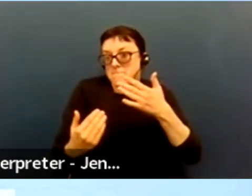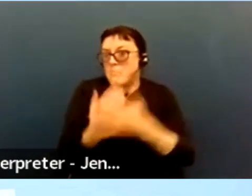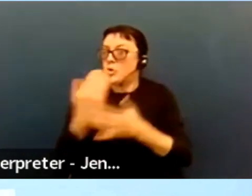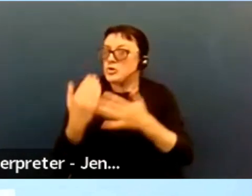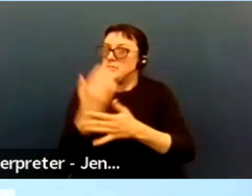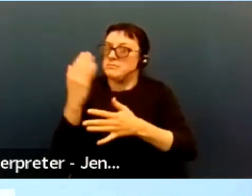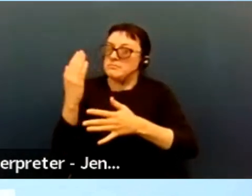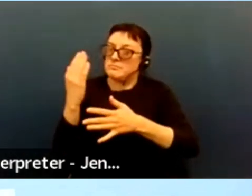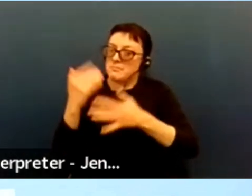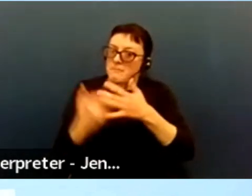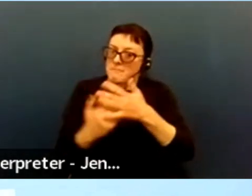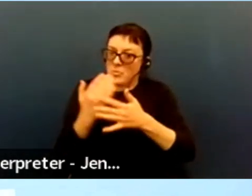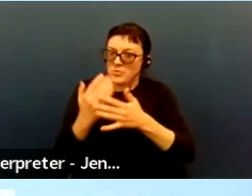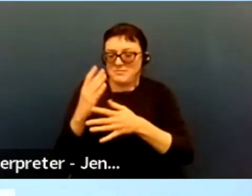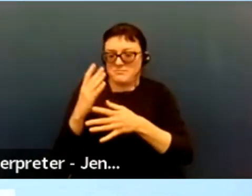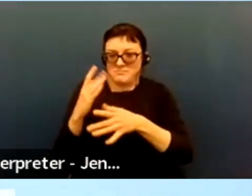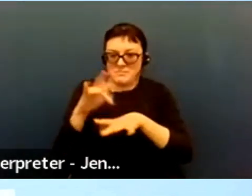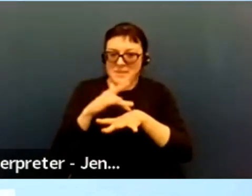He did period.